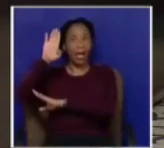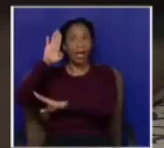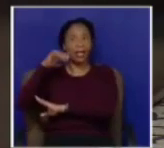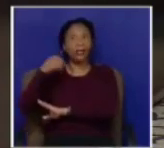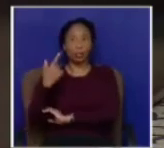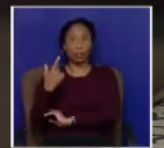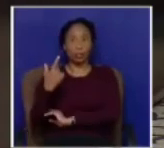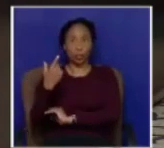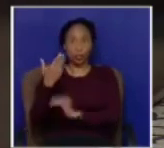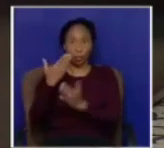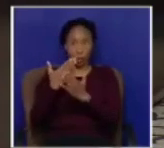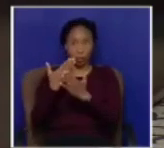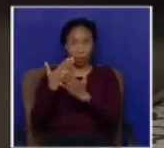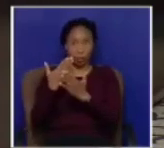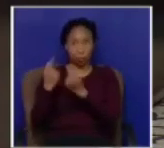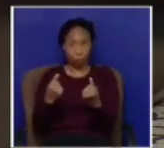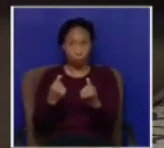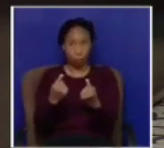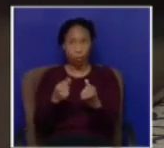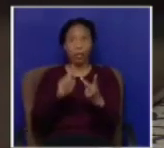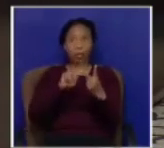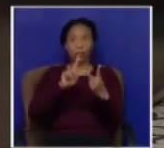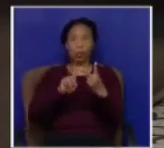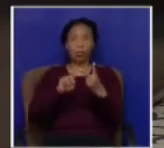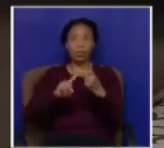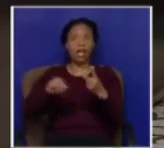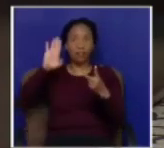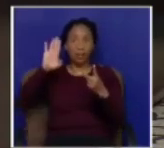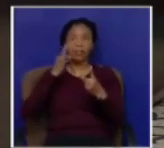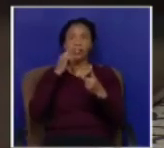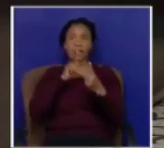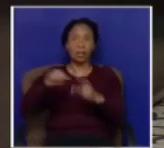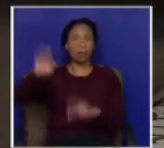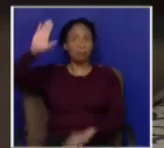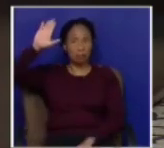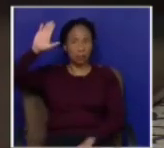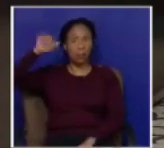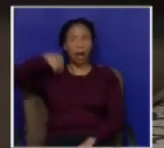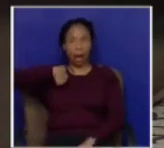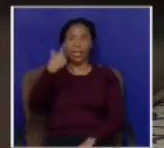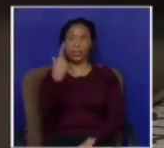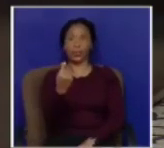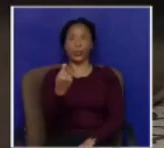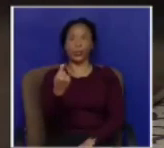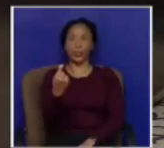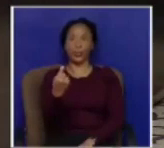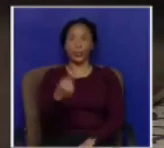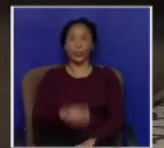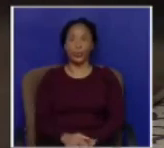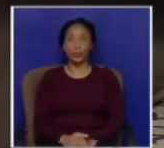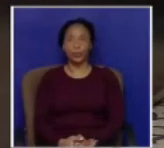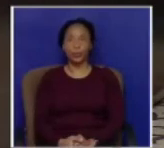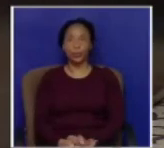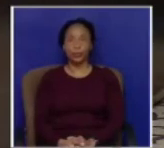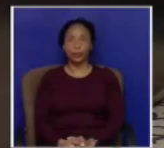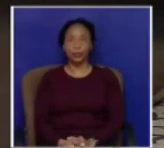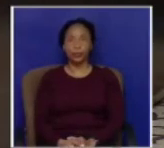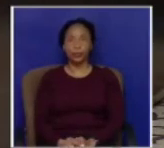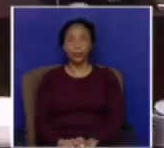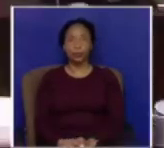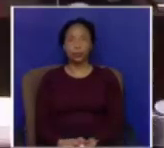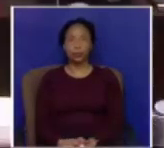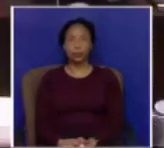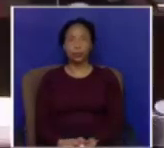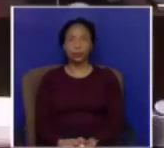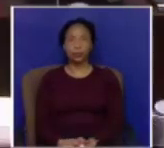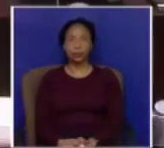Those who affirm, put up the right hand and say, I do. I do. Thank you very much. We have been duly